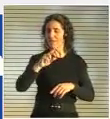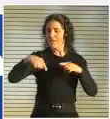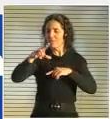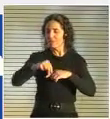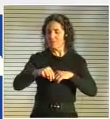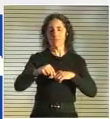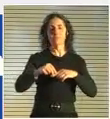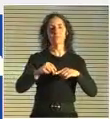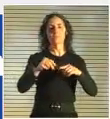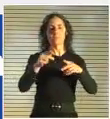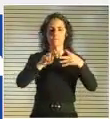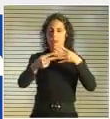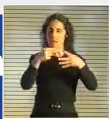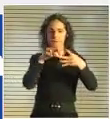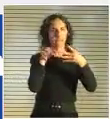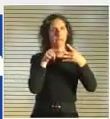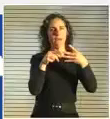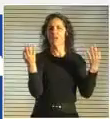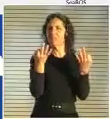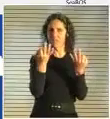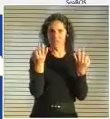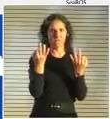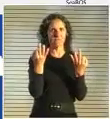to decarbonize your operations.